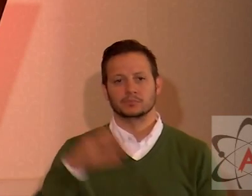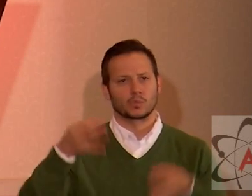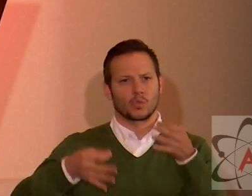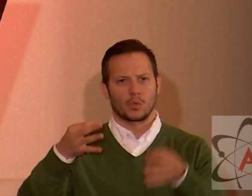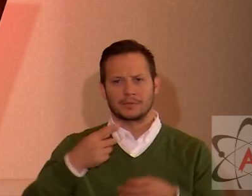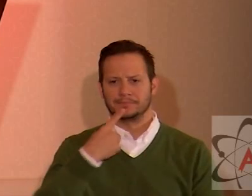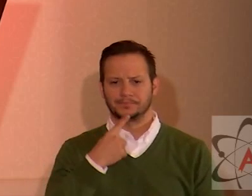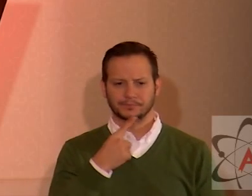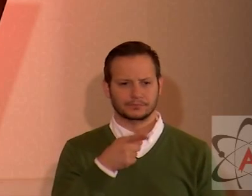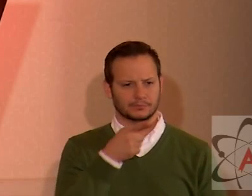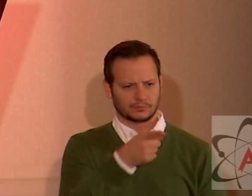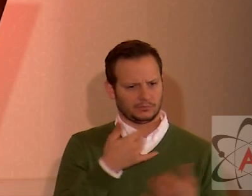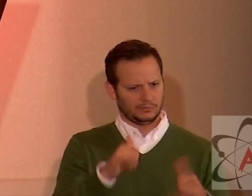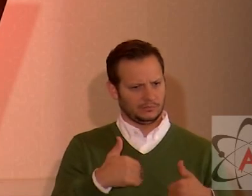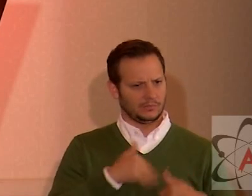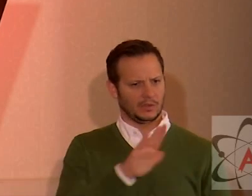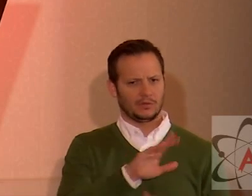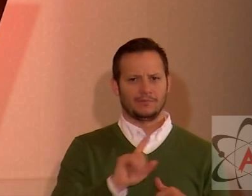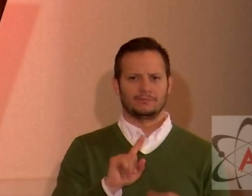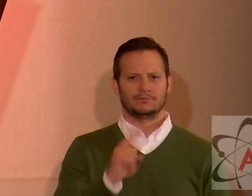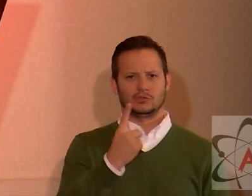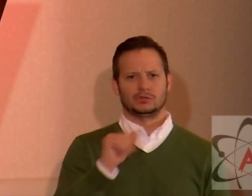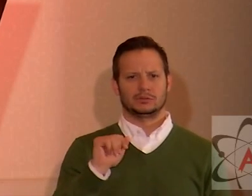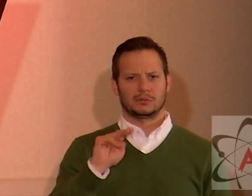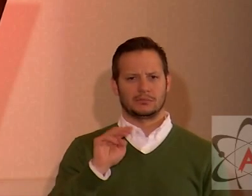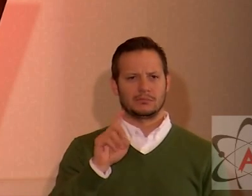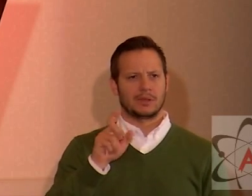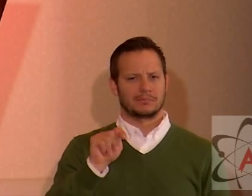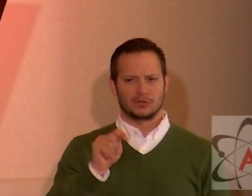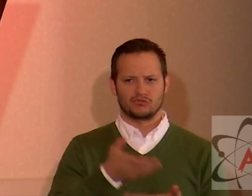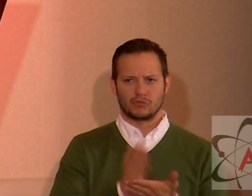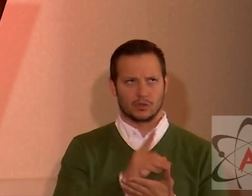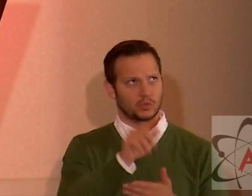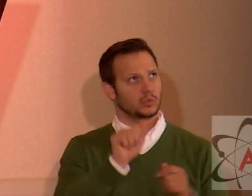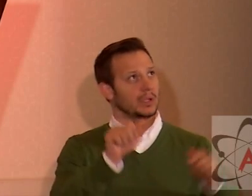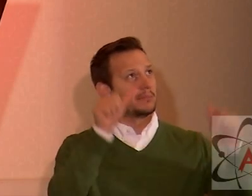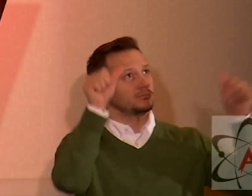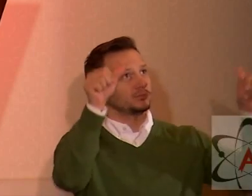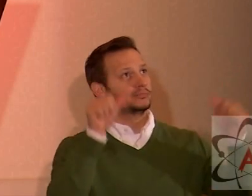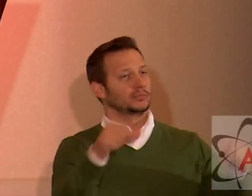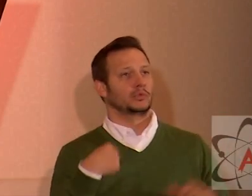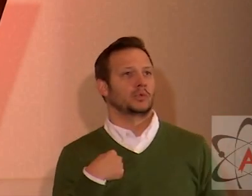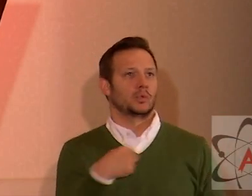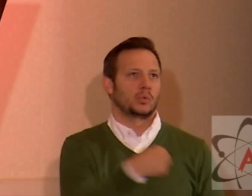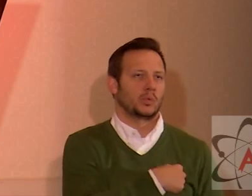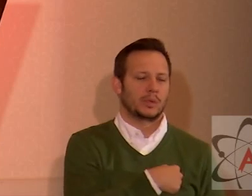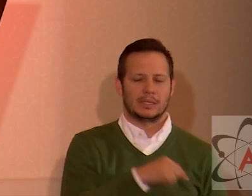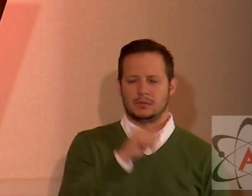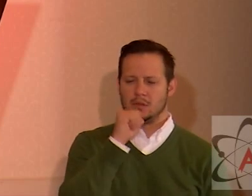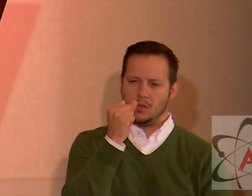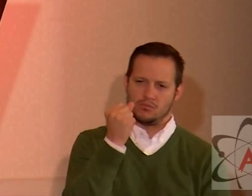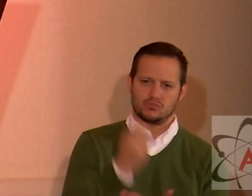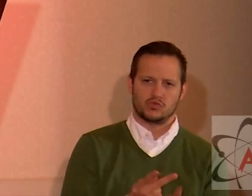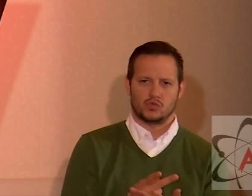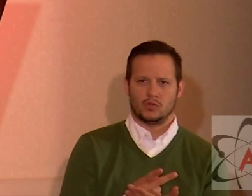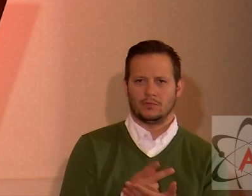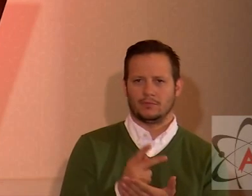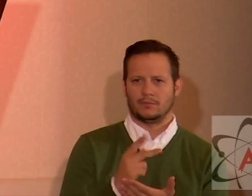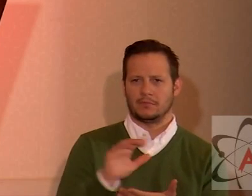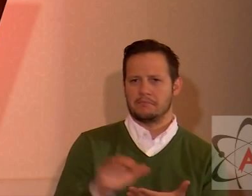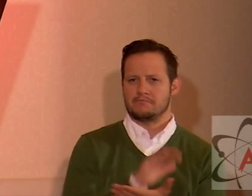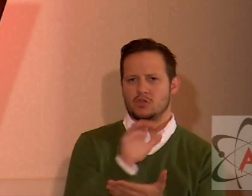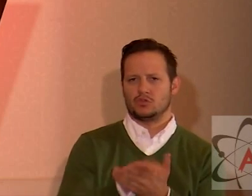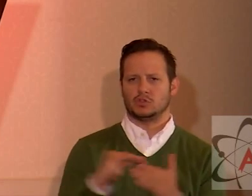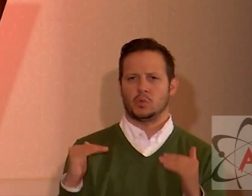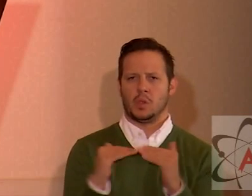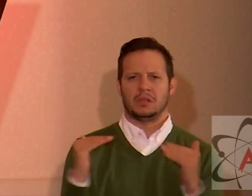bakery still had First Amendment rights. It could hang up on the wall of its bakery, "We disapprove of marriage